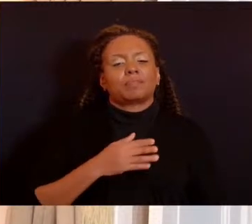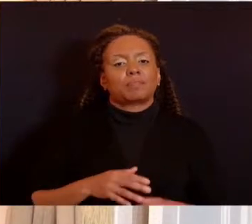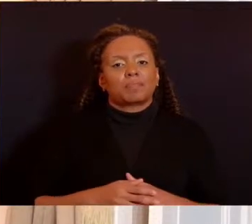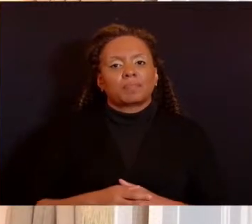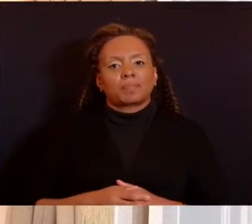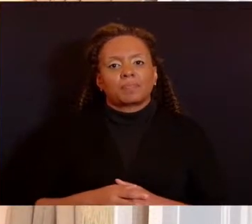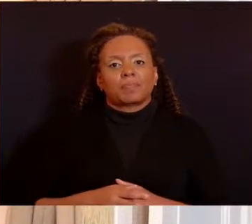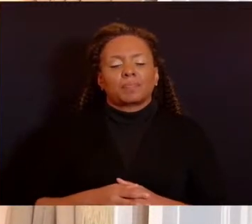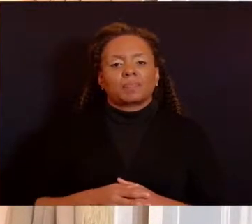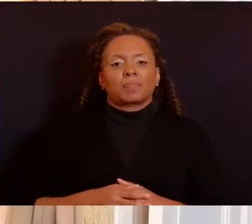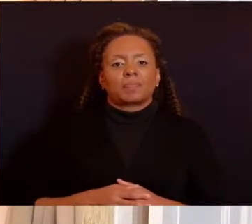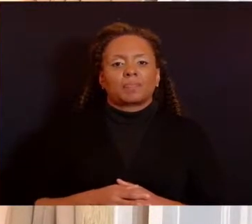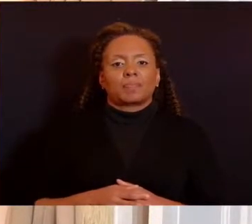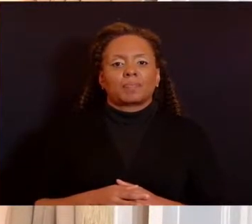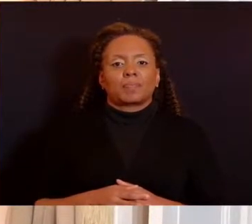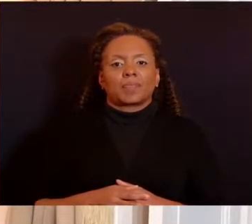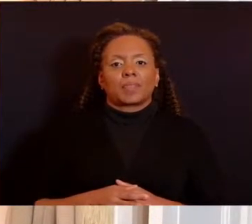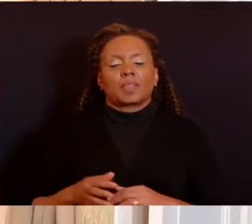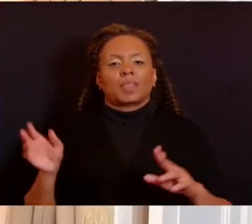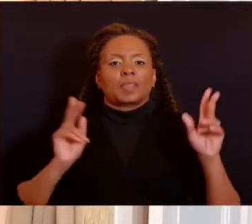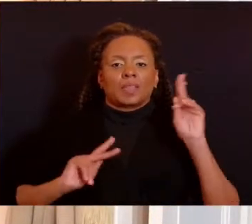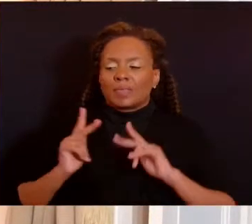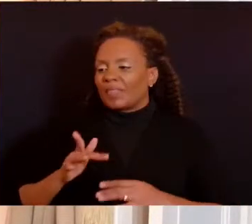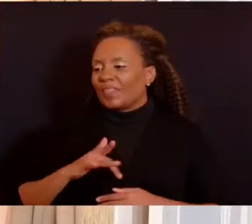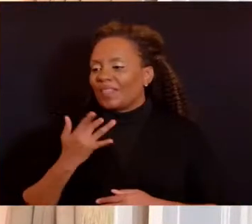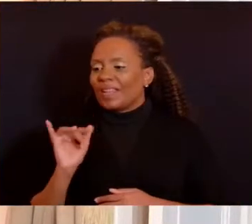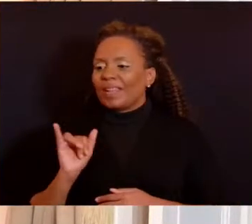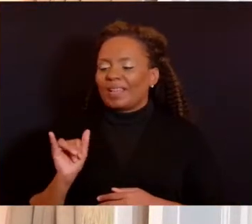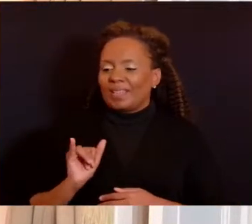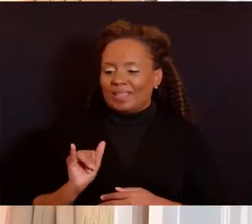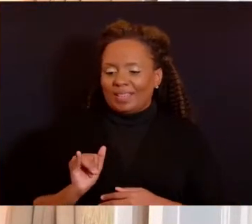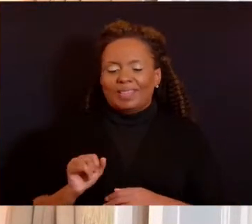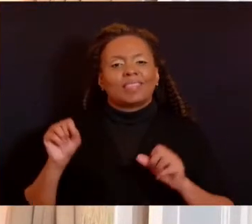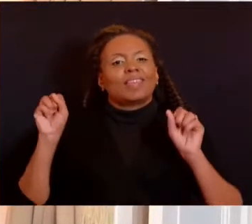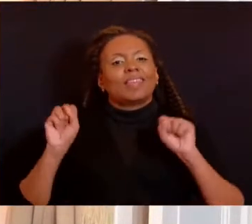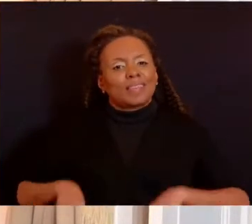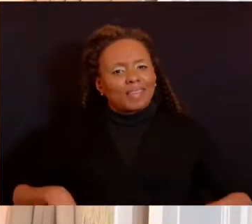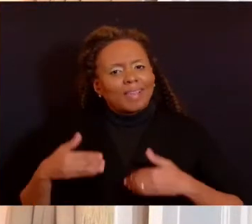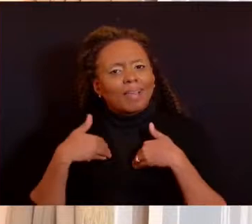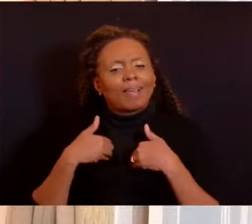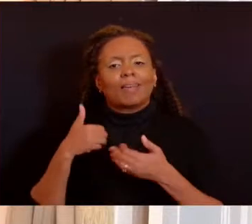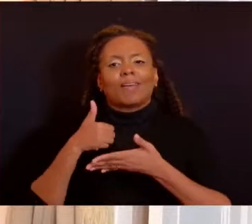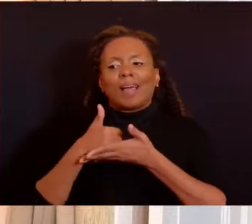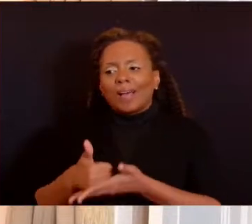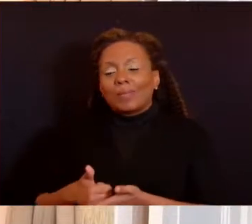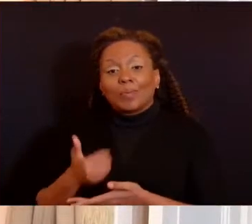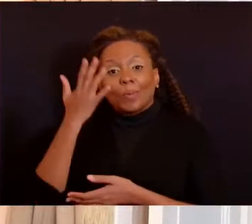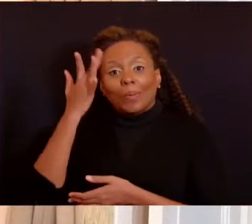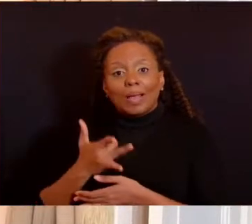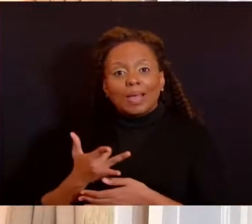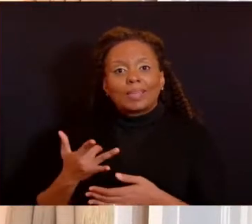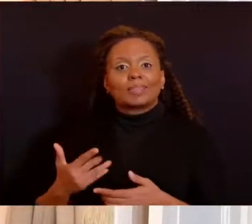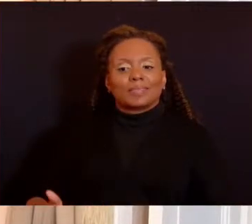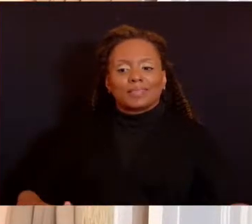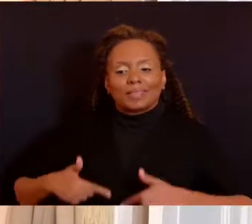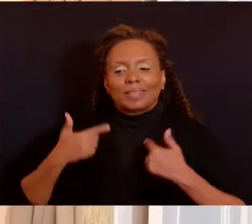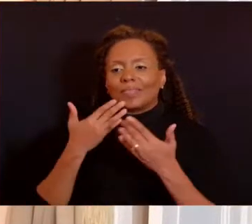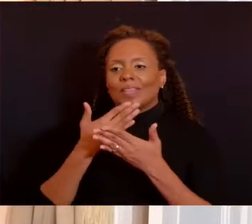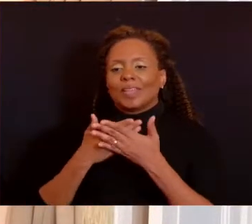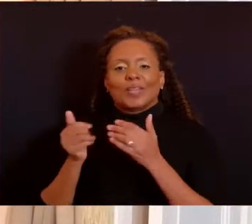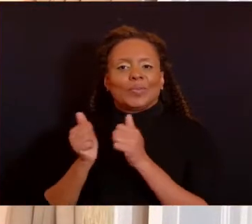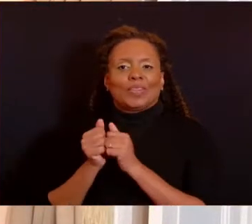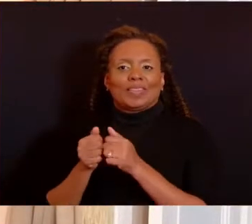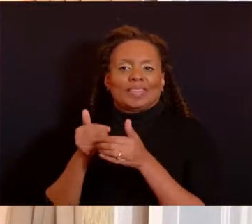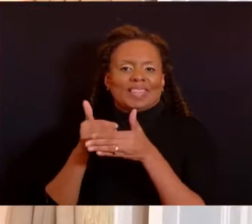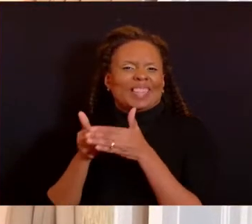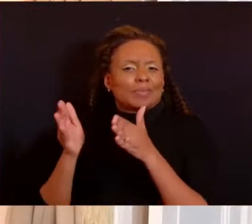were able to be rescued or they were able to be comforted as a result of living good with people around them. And